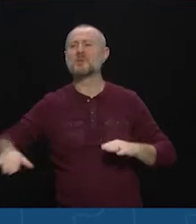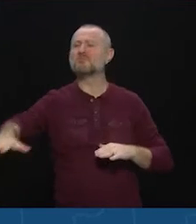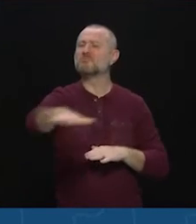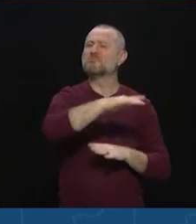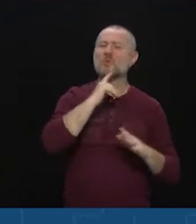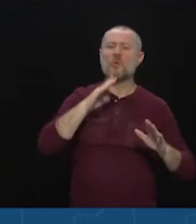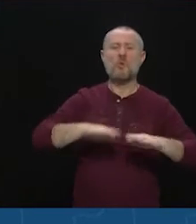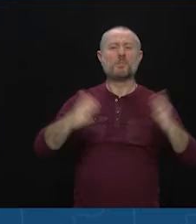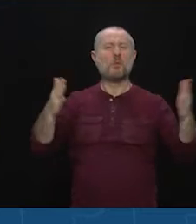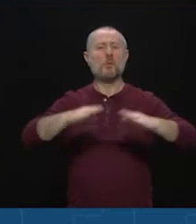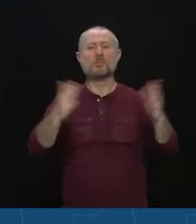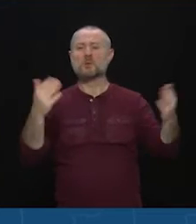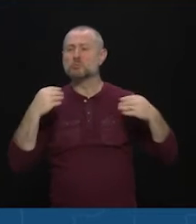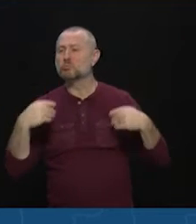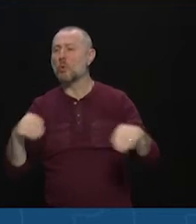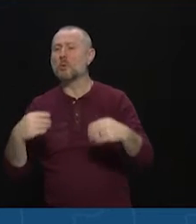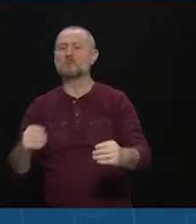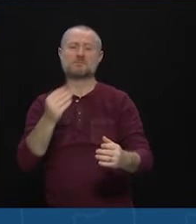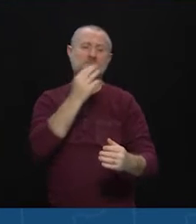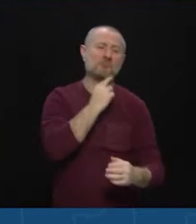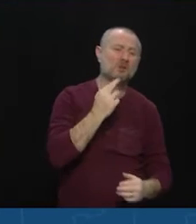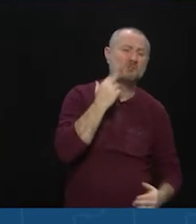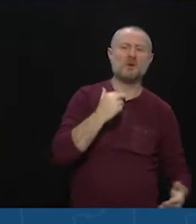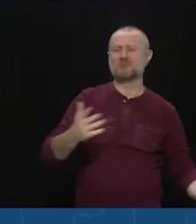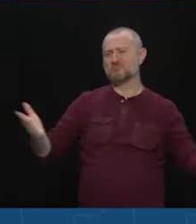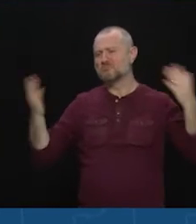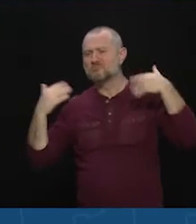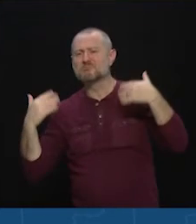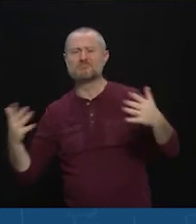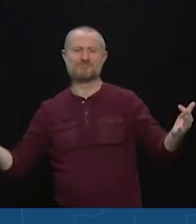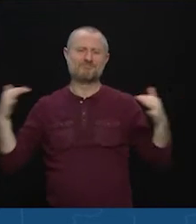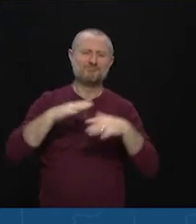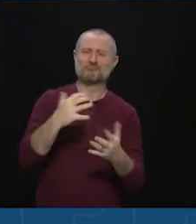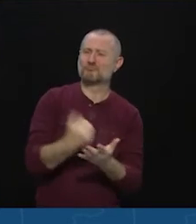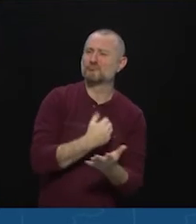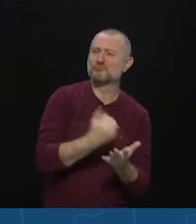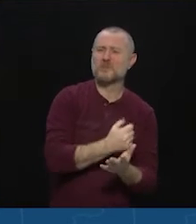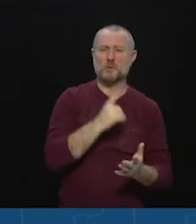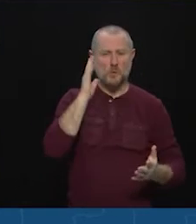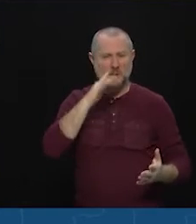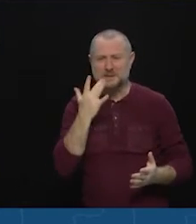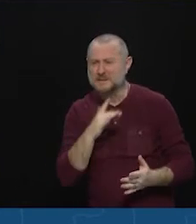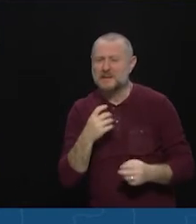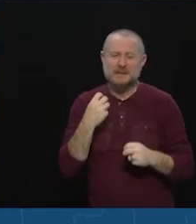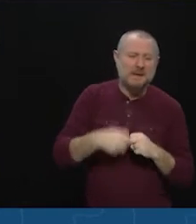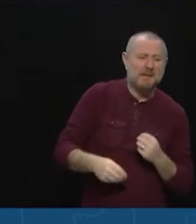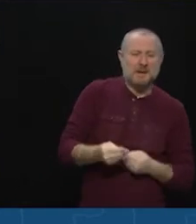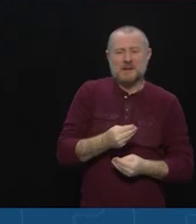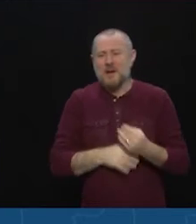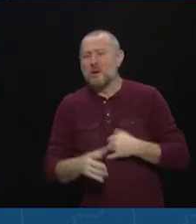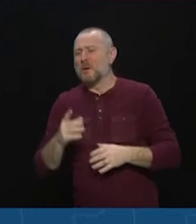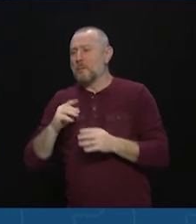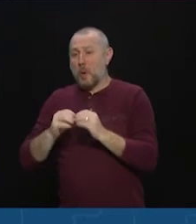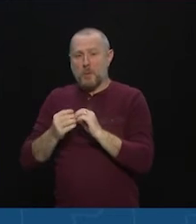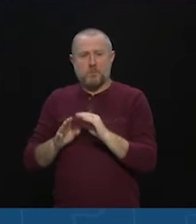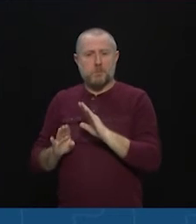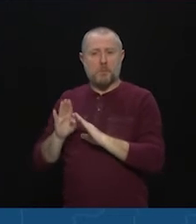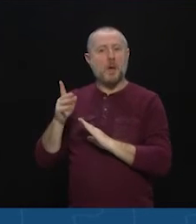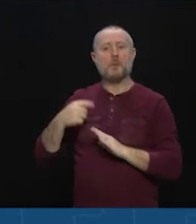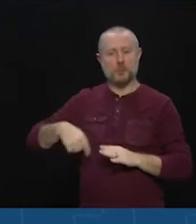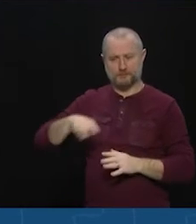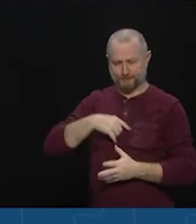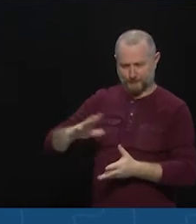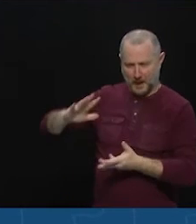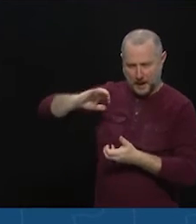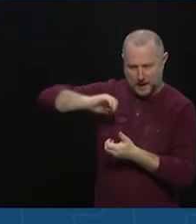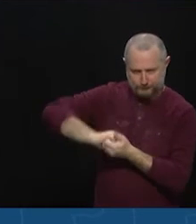shops that needed attention. So even when things were still tough and the numbers were still high, we were out there working closely together. And I want to thank you for your leadership as